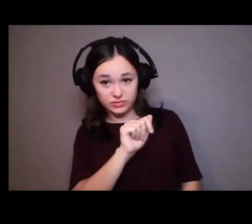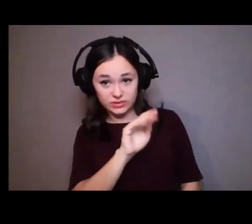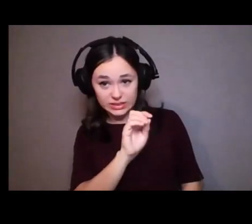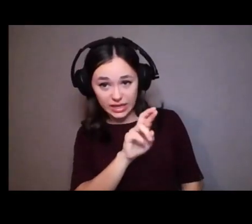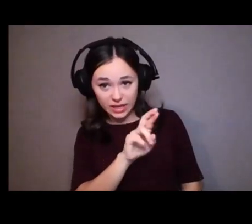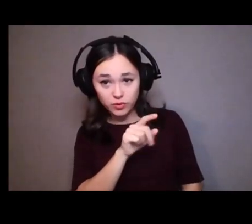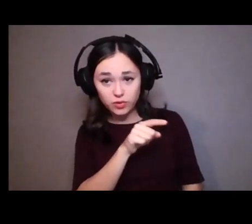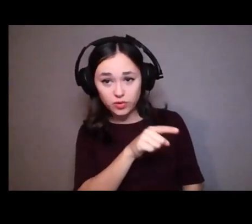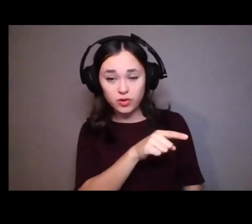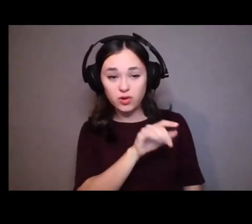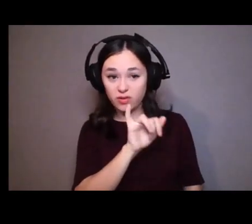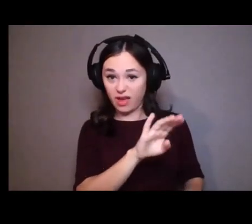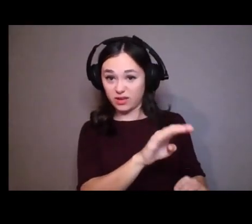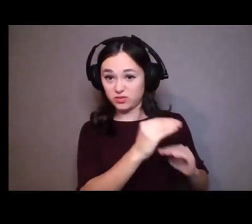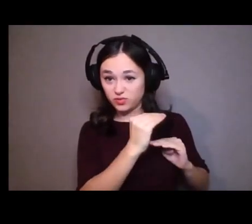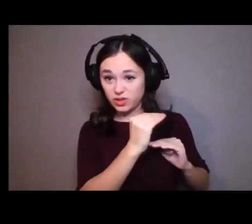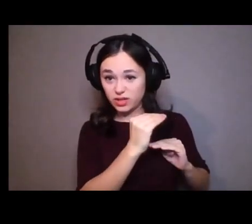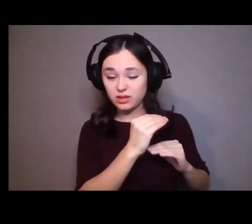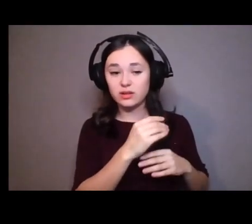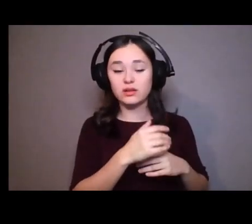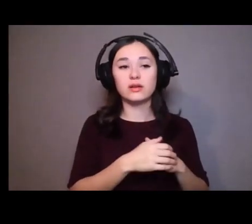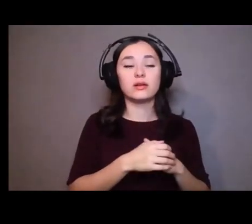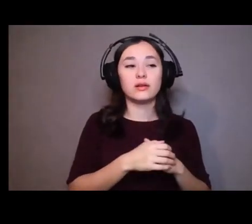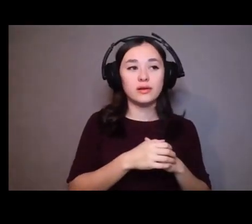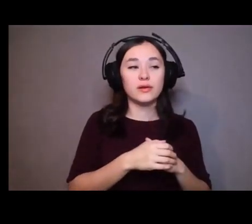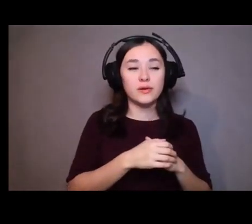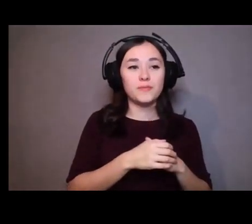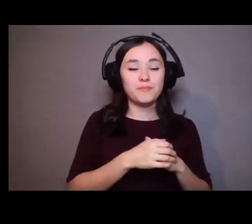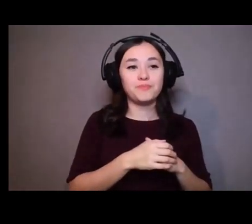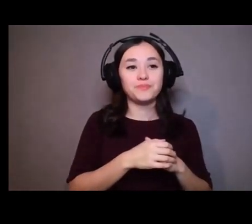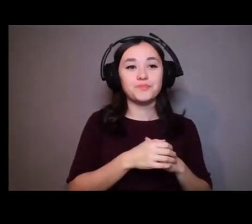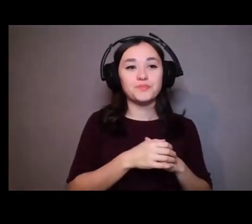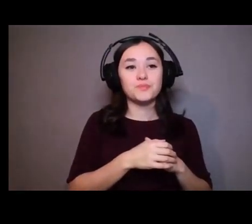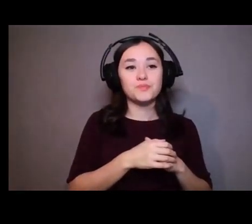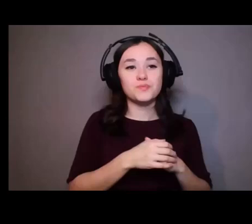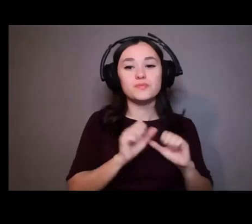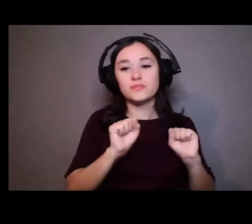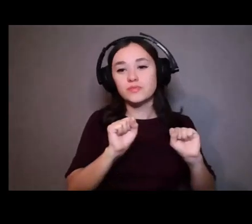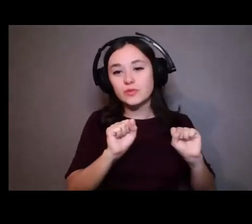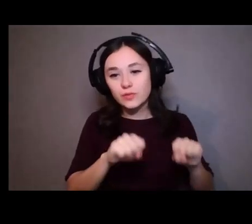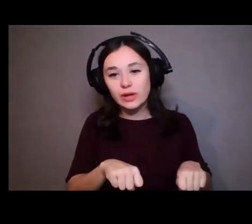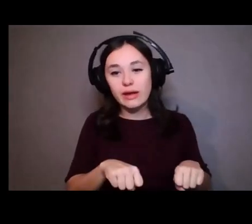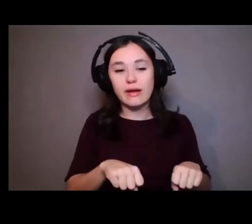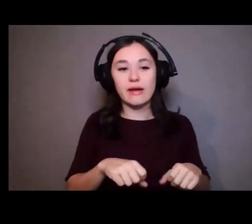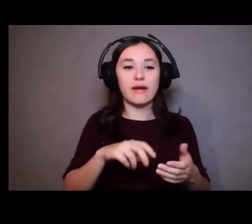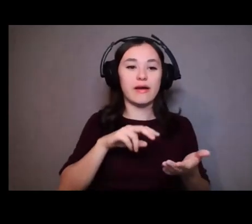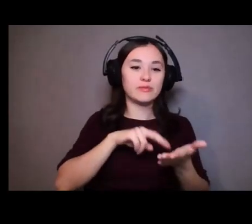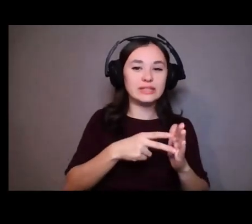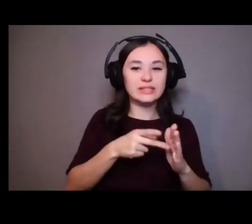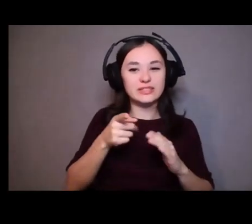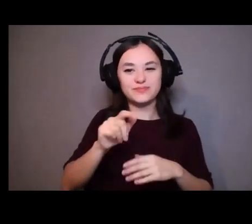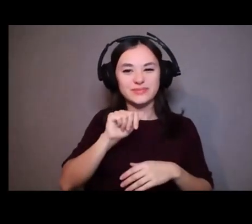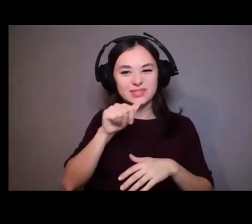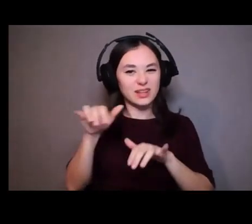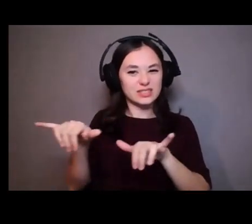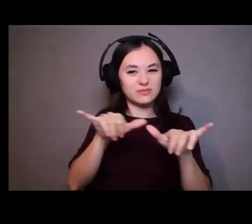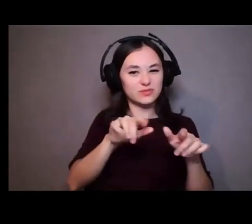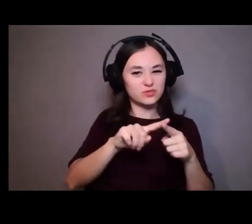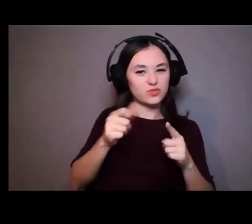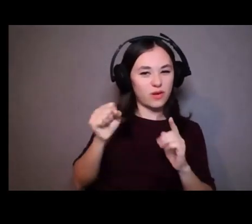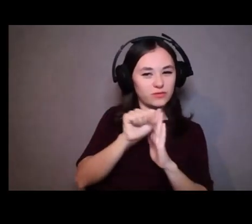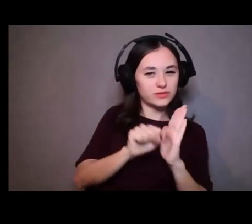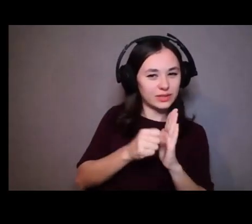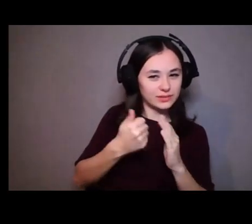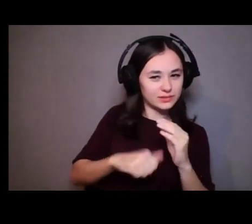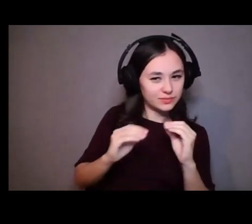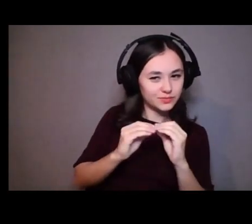constraint, it can potentially crowd out other state spending options.